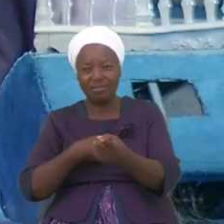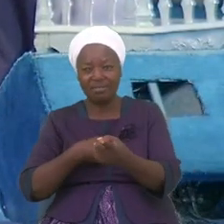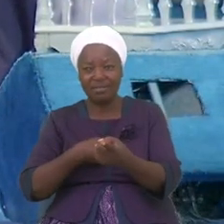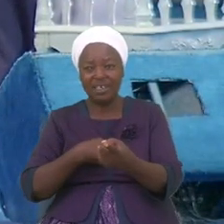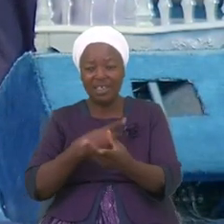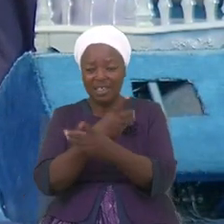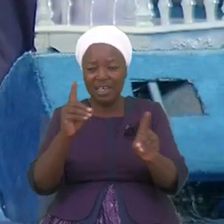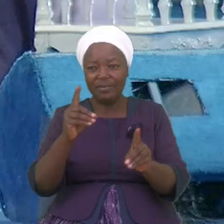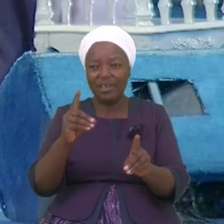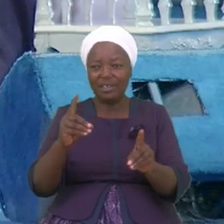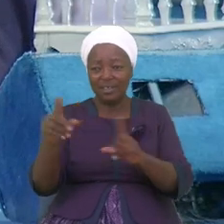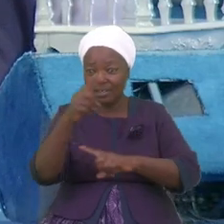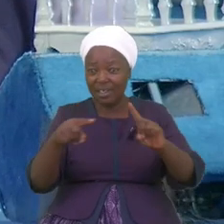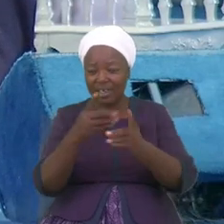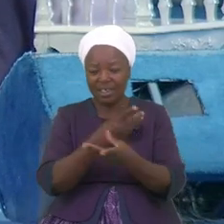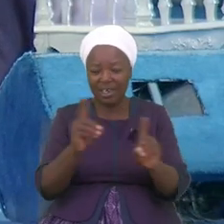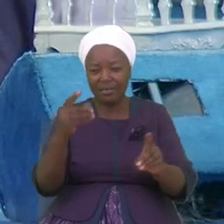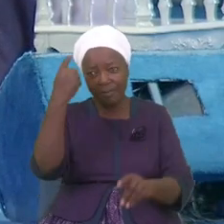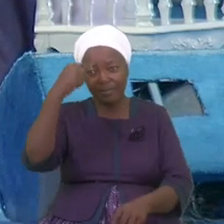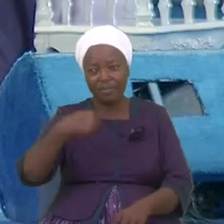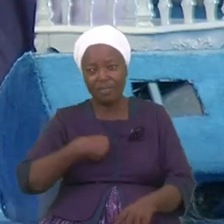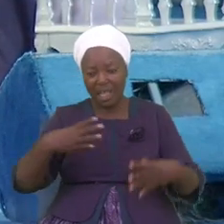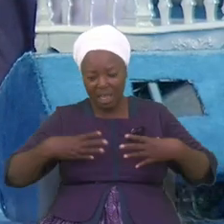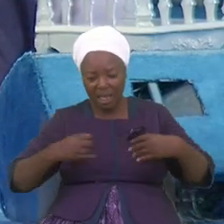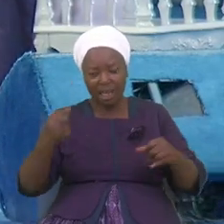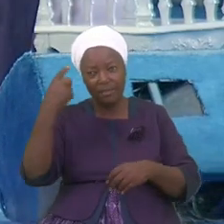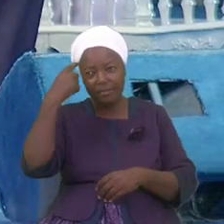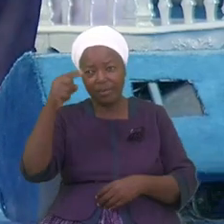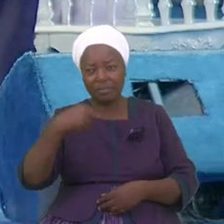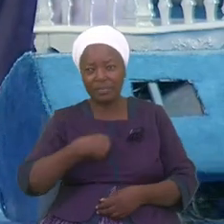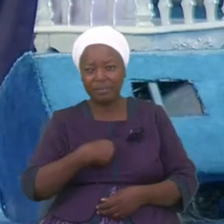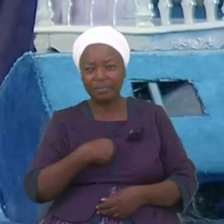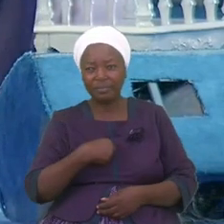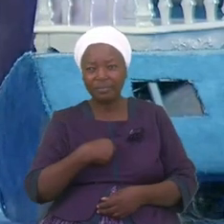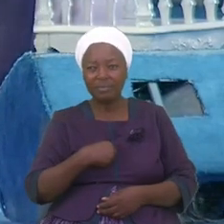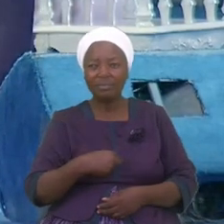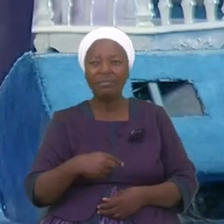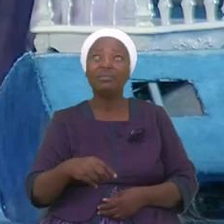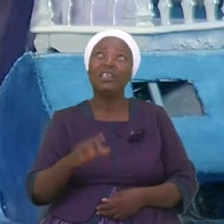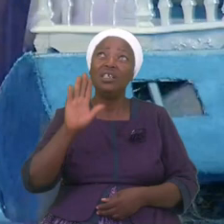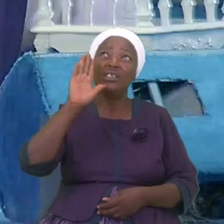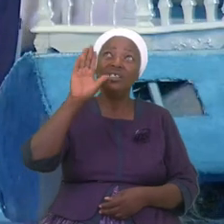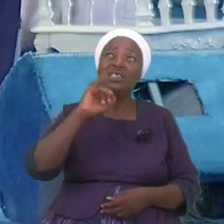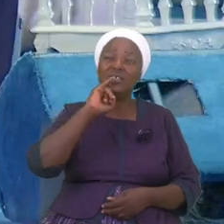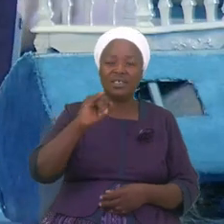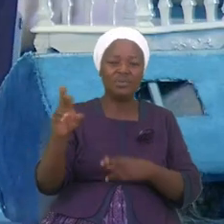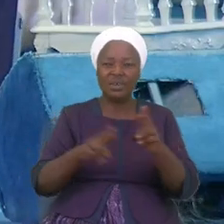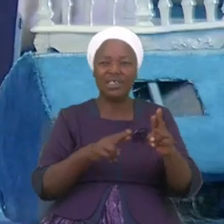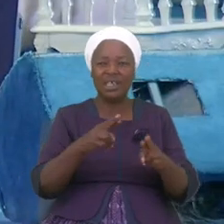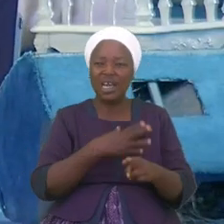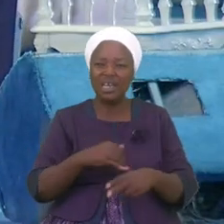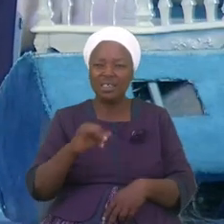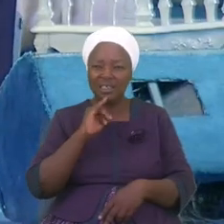Deliverance for me. Healing for me. It's ready, it's available. And that's why I say, in